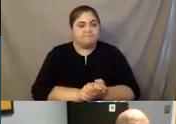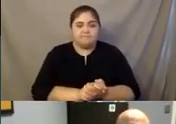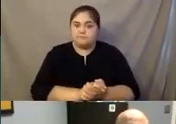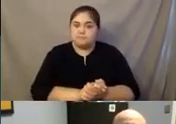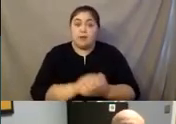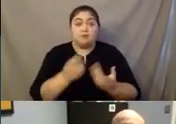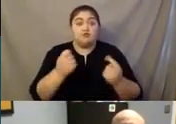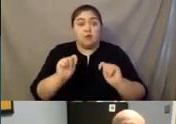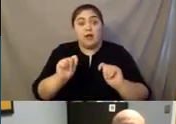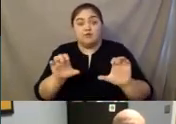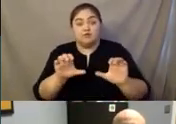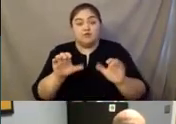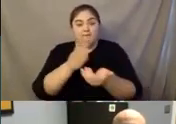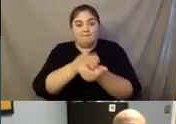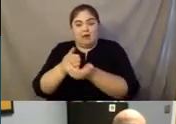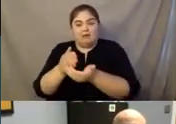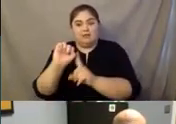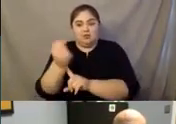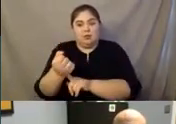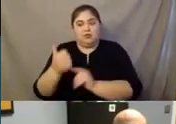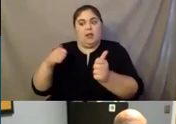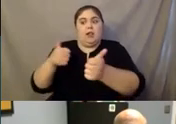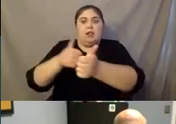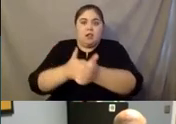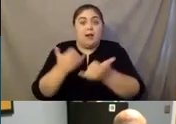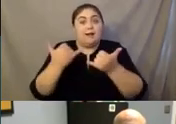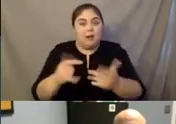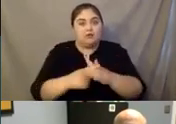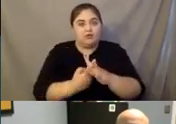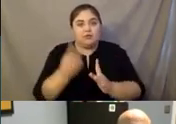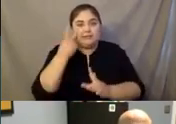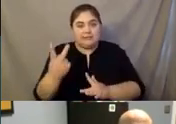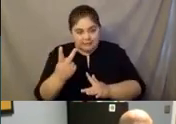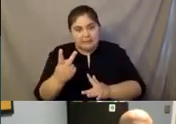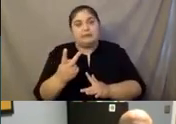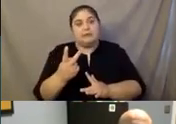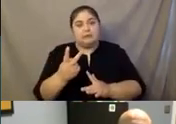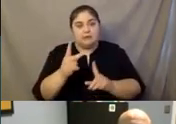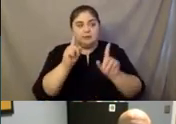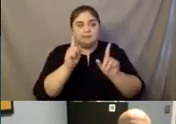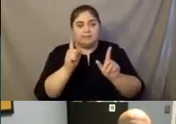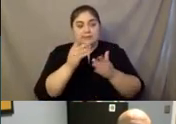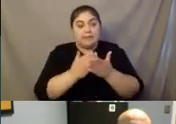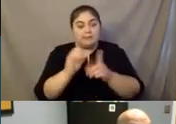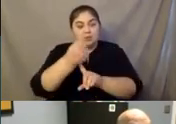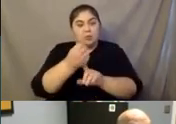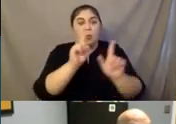ones that were backlogged, and we're just now starting to see some of them come on for court.